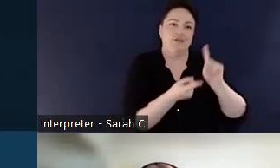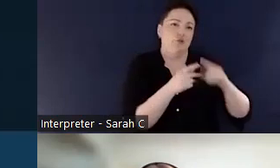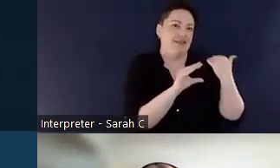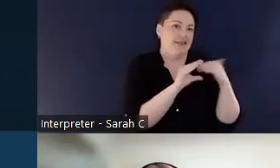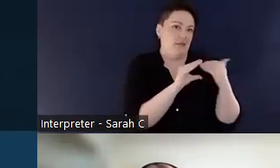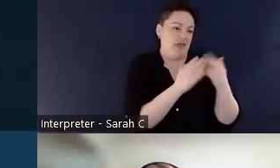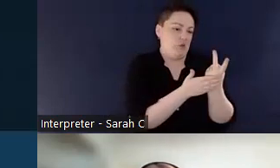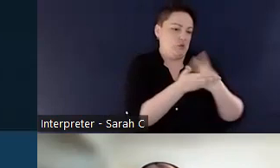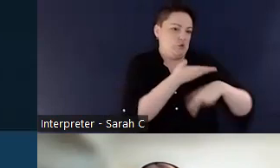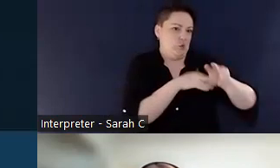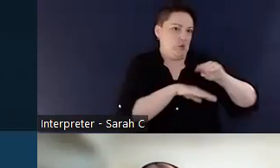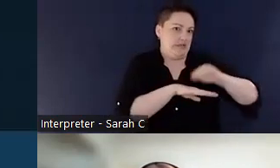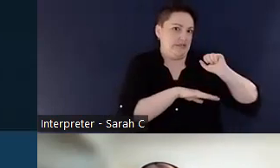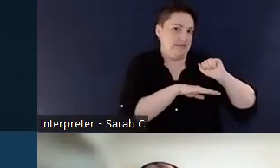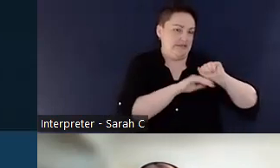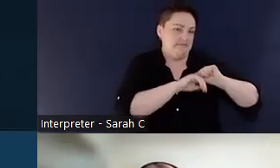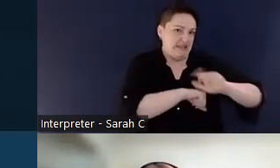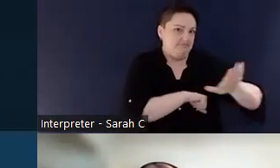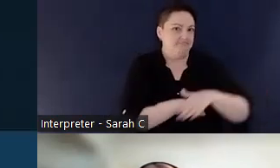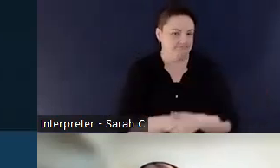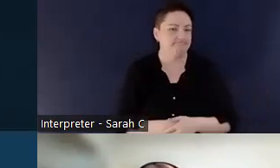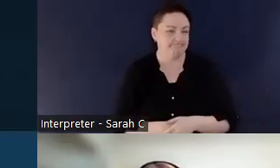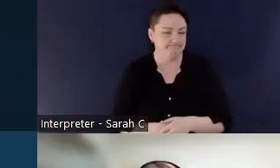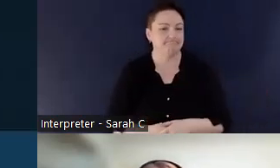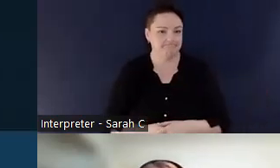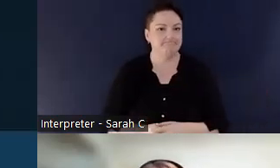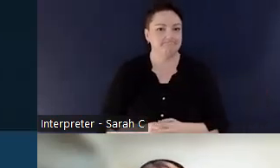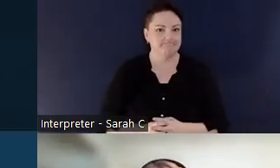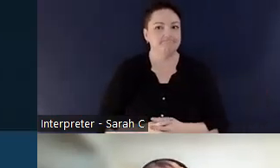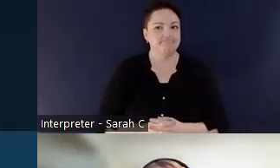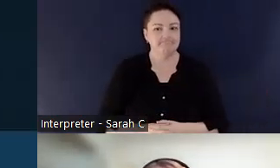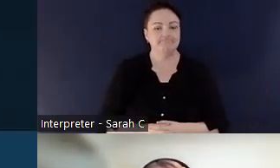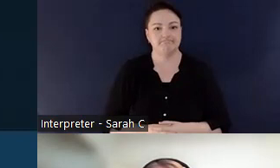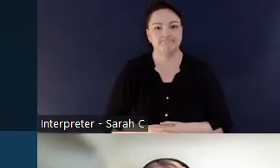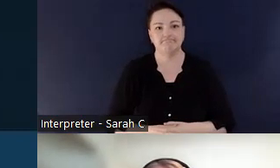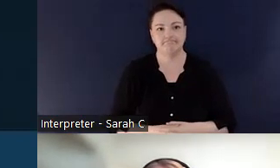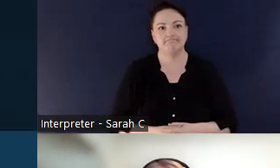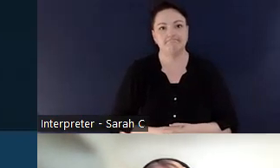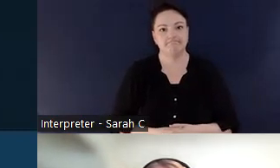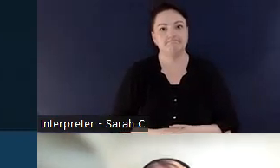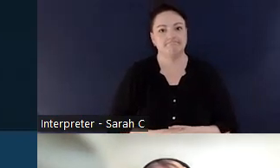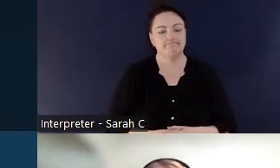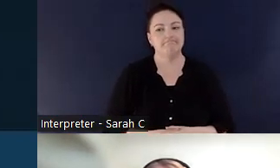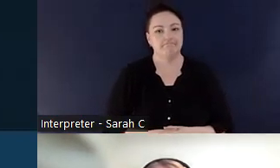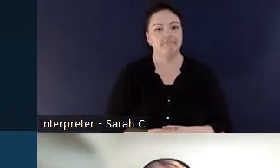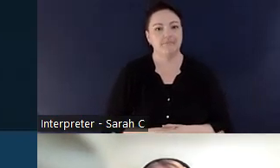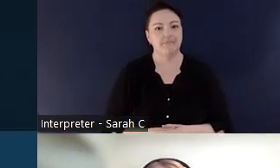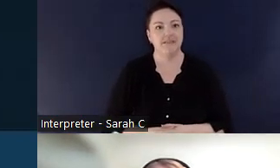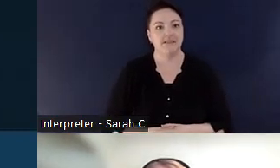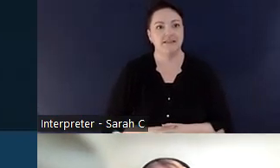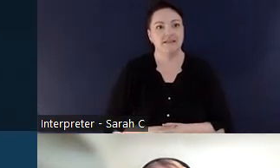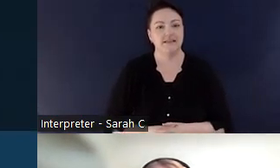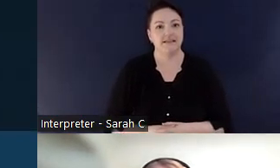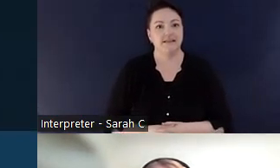Certainly, I've spoken with all my life, but I find it hard to understand Alex Fergus sometimes. Hi everyone, would you